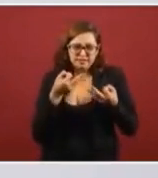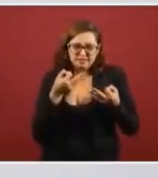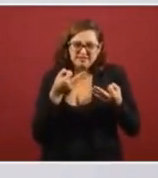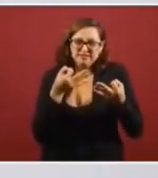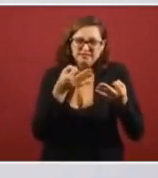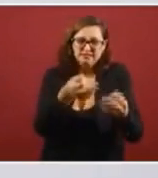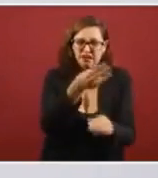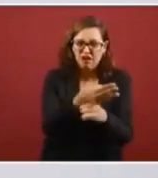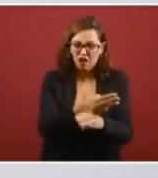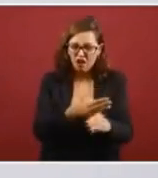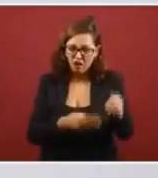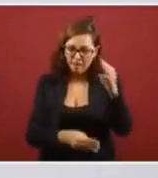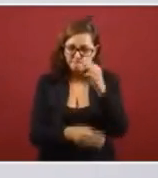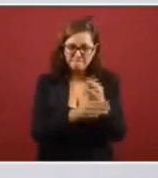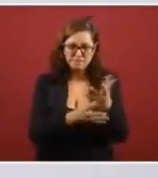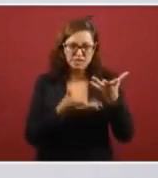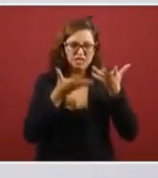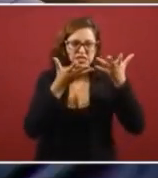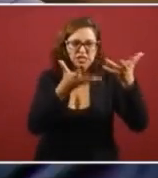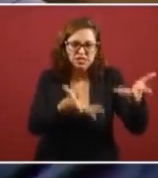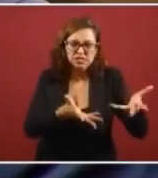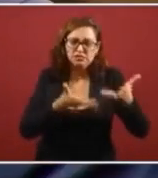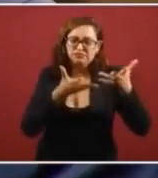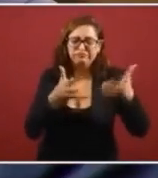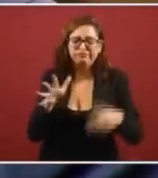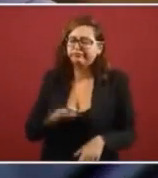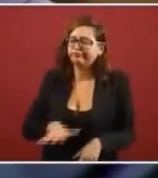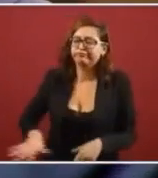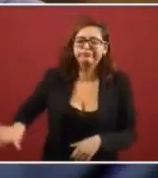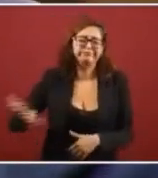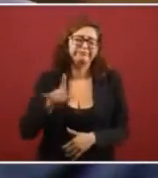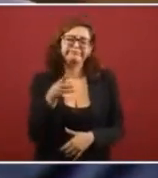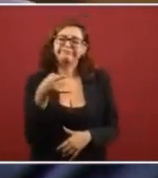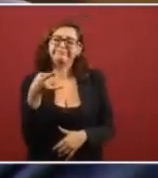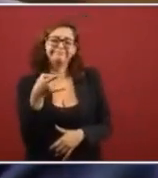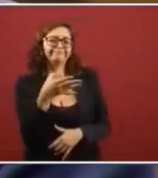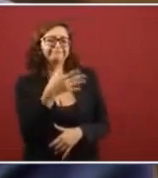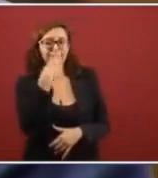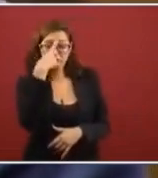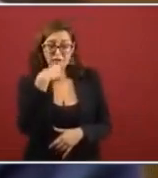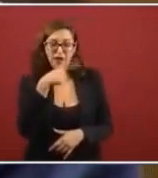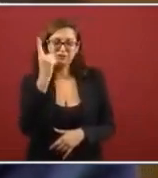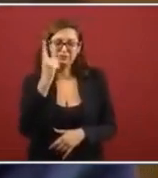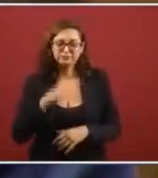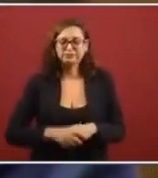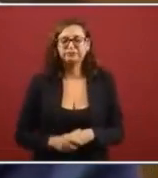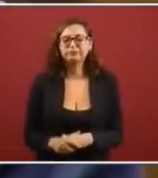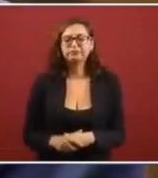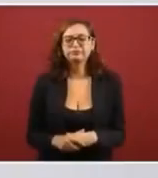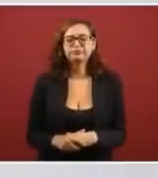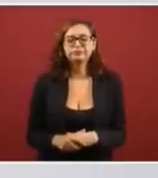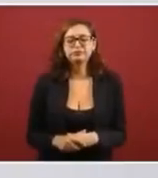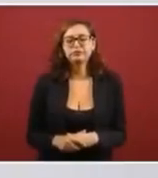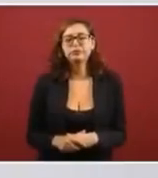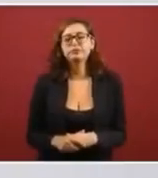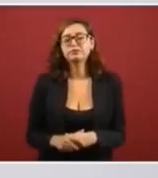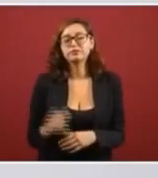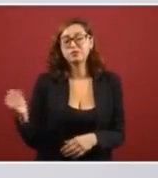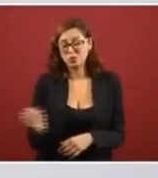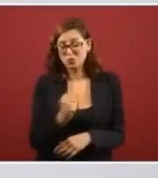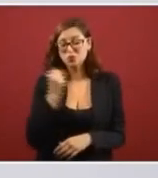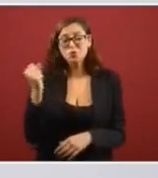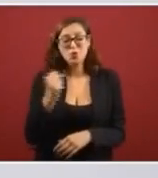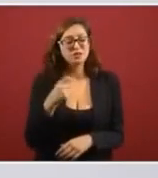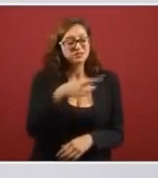false love of what is material and shiny and fortunately